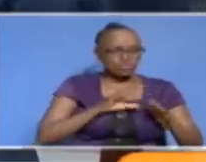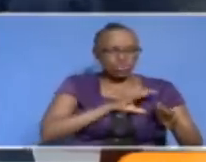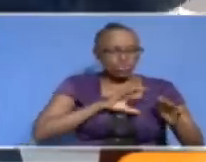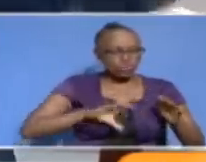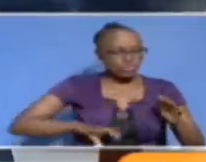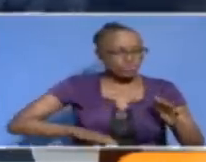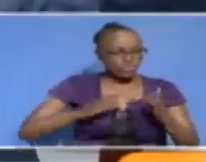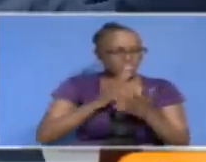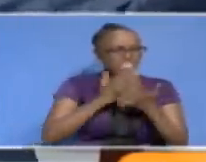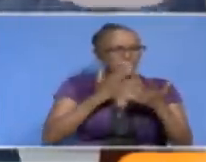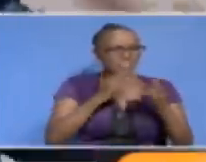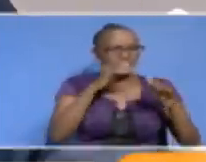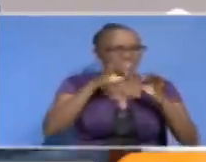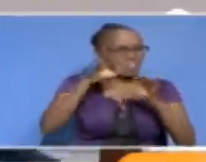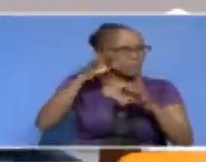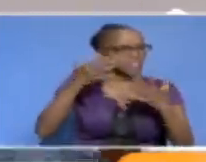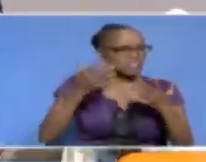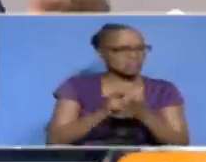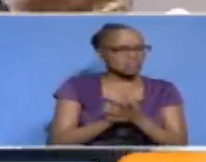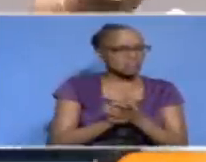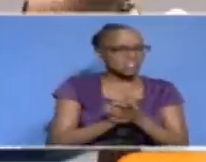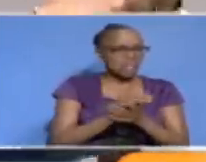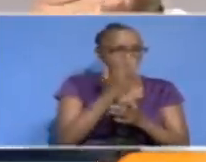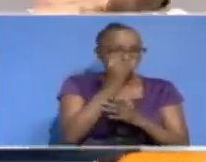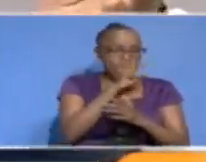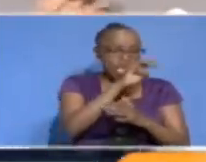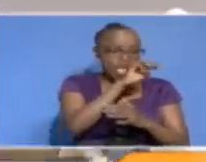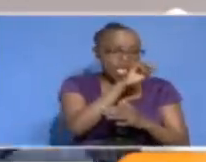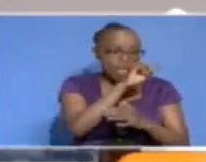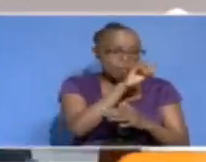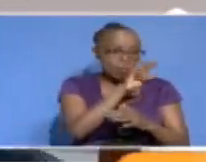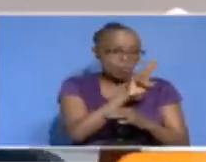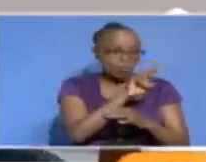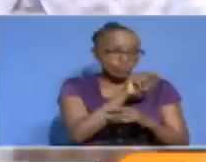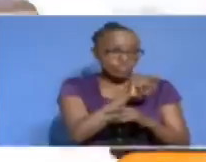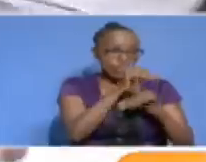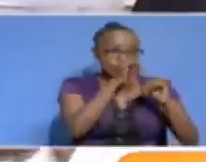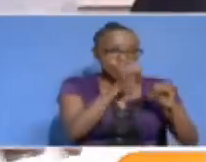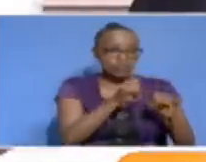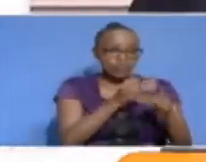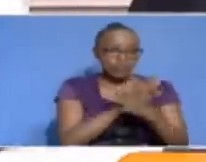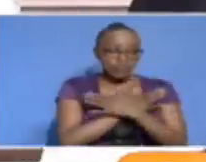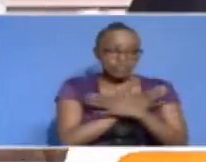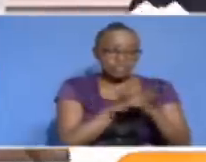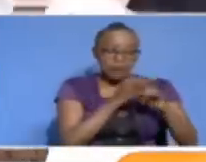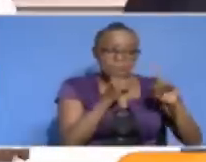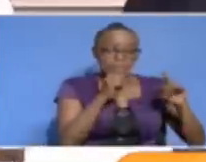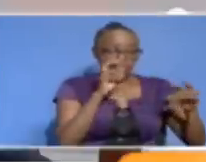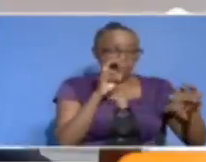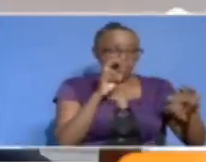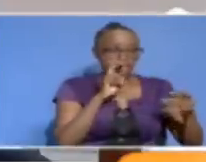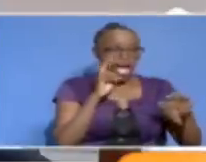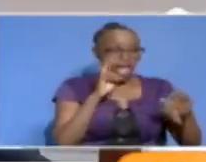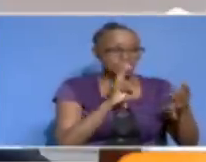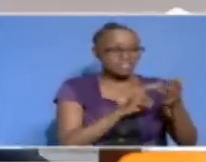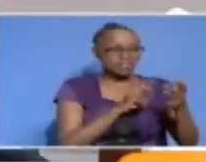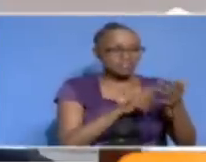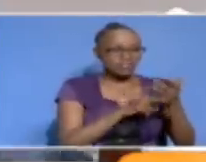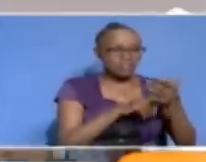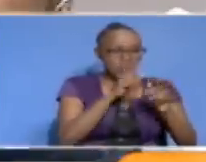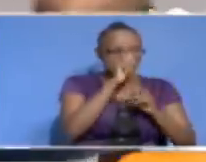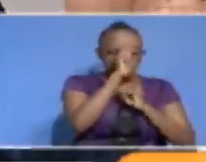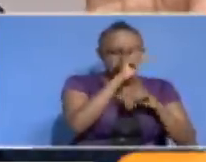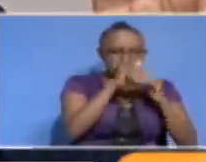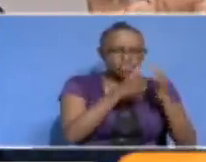Or it depends. Yeah. And it depends on the MOU, which will be. And your new friend. But I recognize, I respect all the